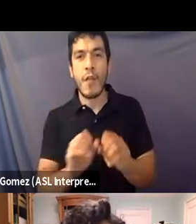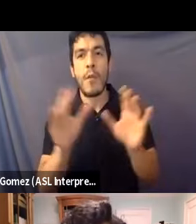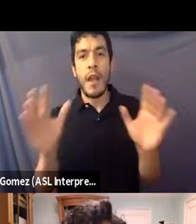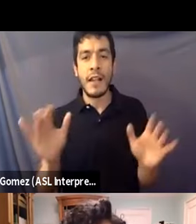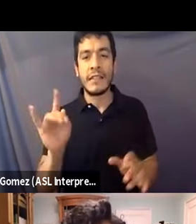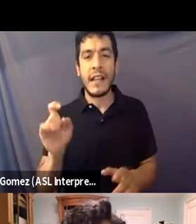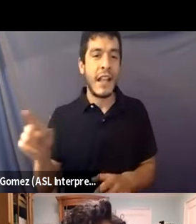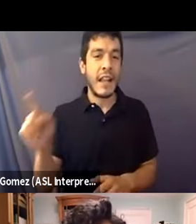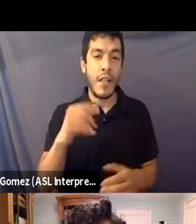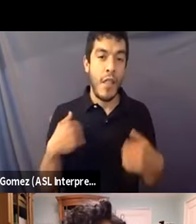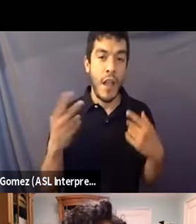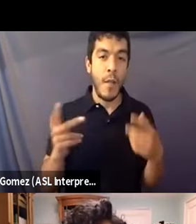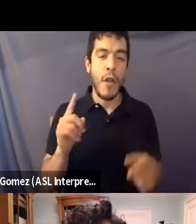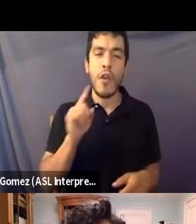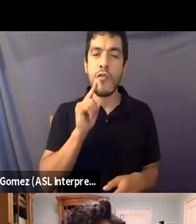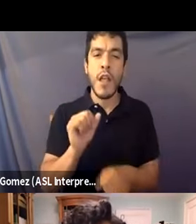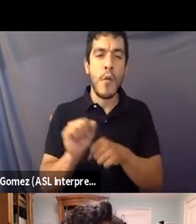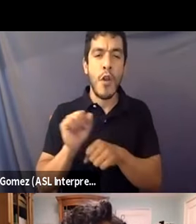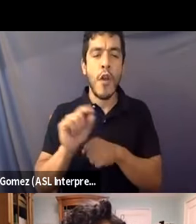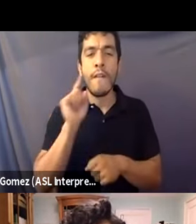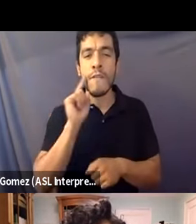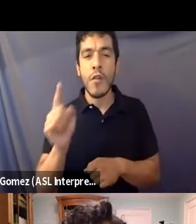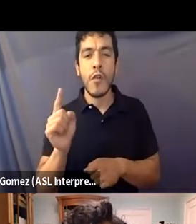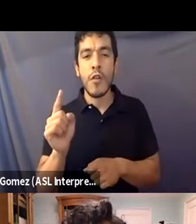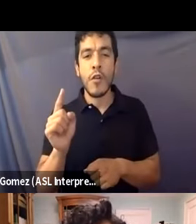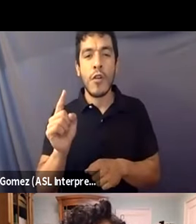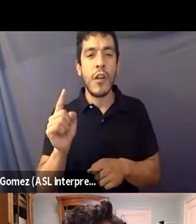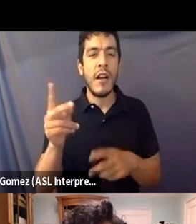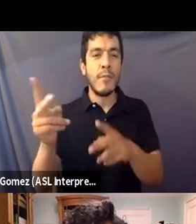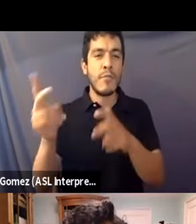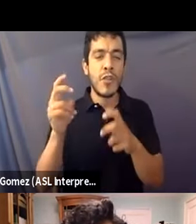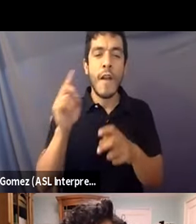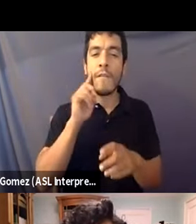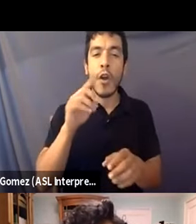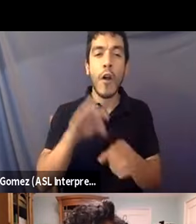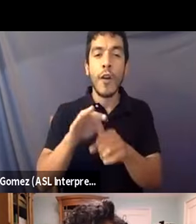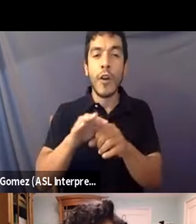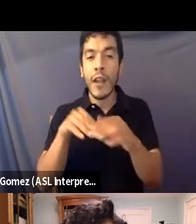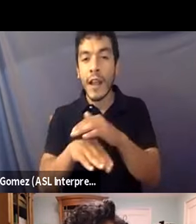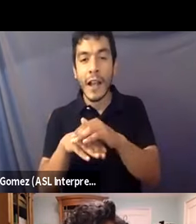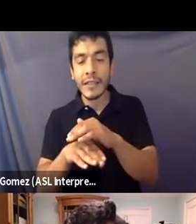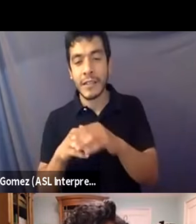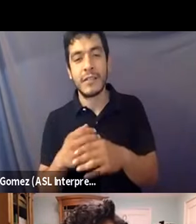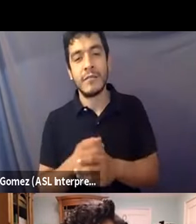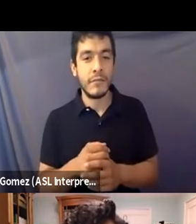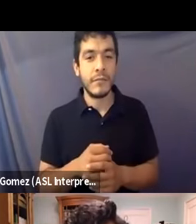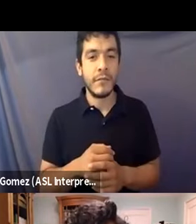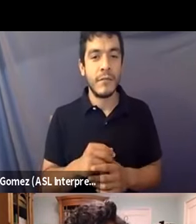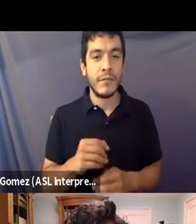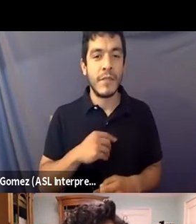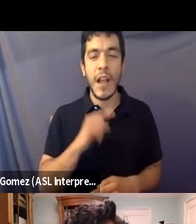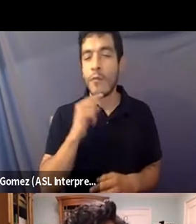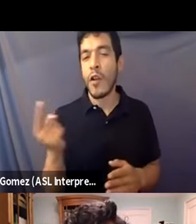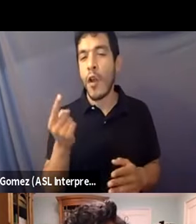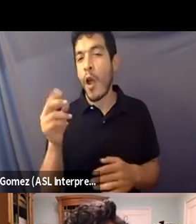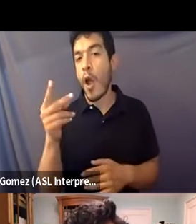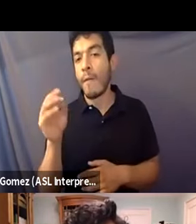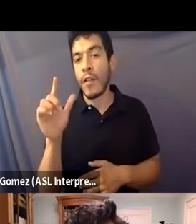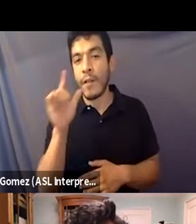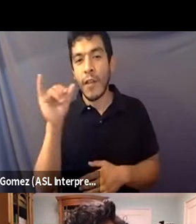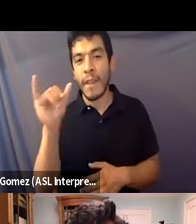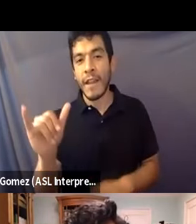are pushing for abolition, they're the ones that are really pushing for that, that big star. So I'm always looking for that. Absolutely.